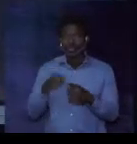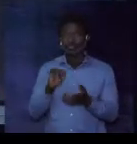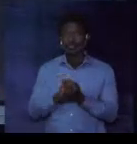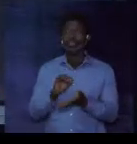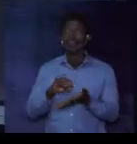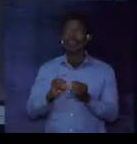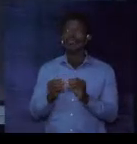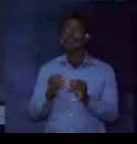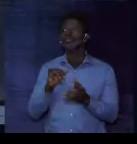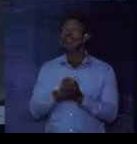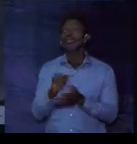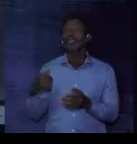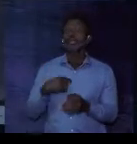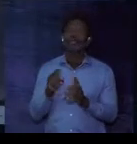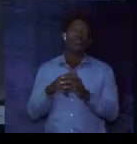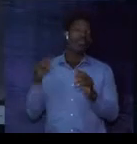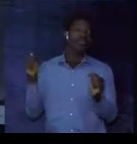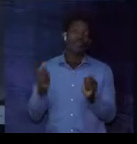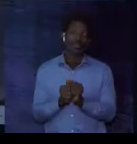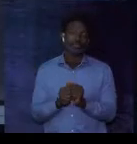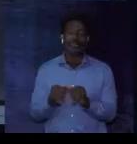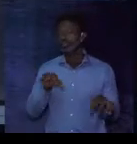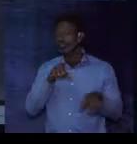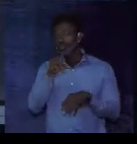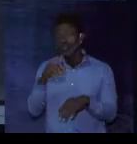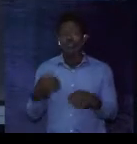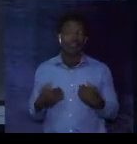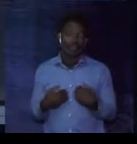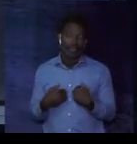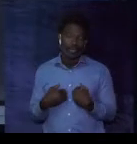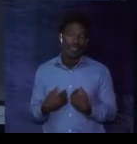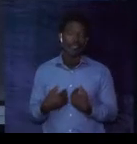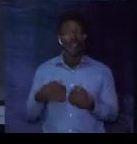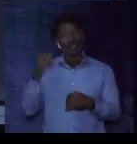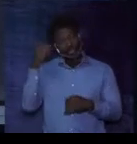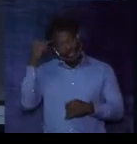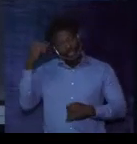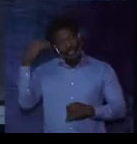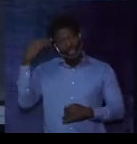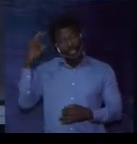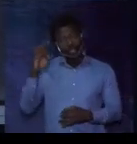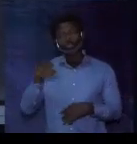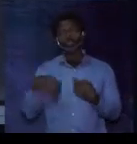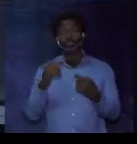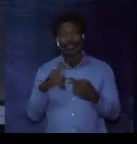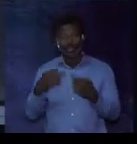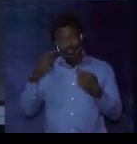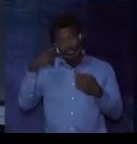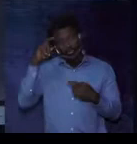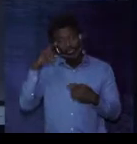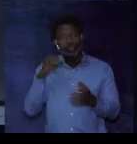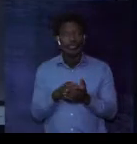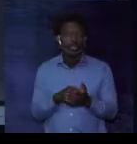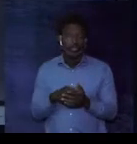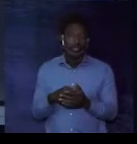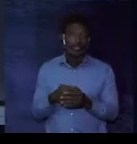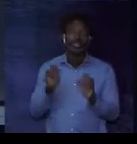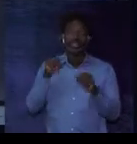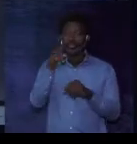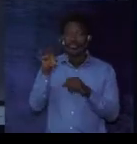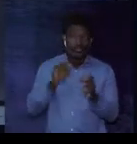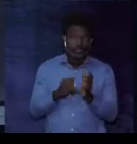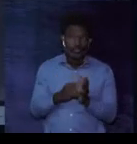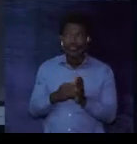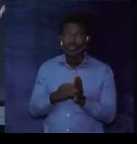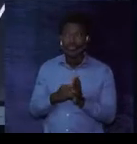Now back to that number that we started with. Do you now have an idea of how you're going to pronounce this number? Can